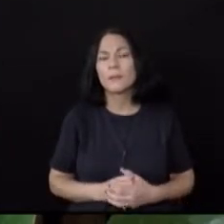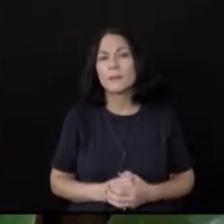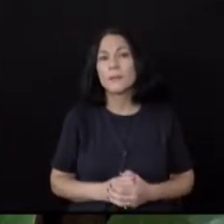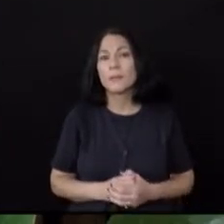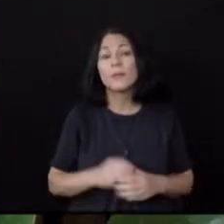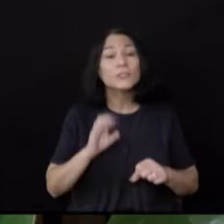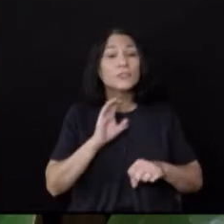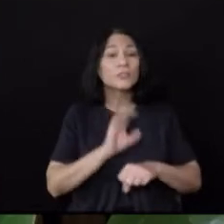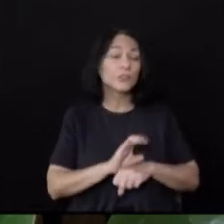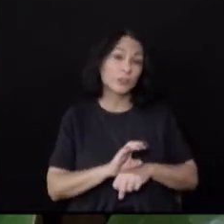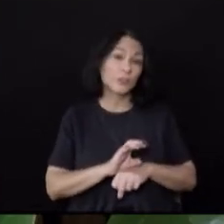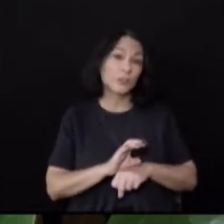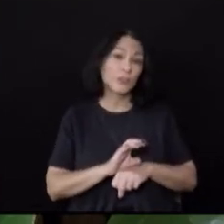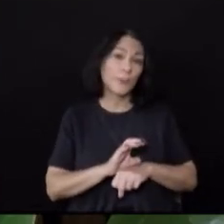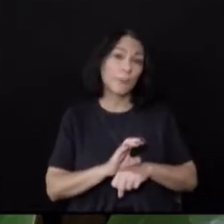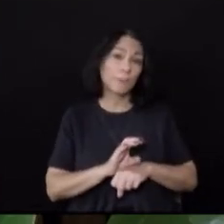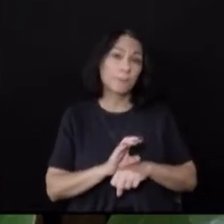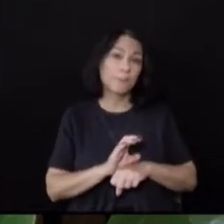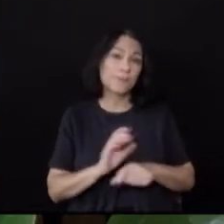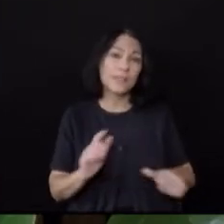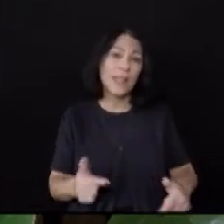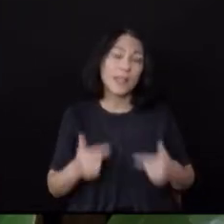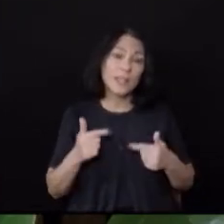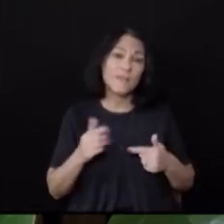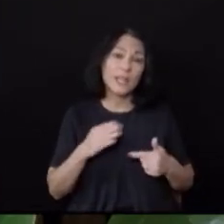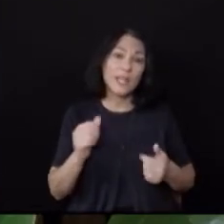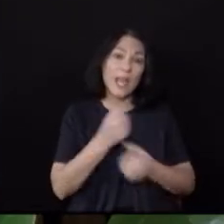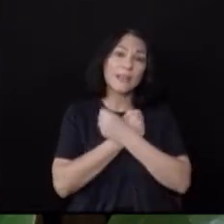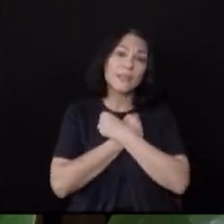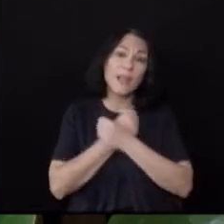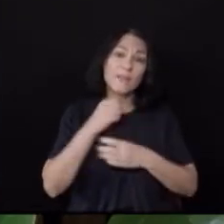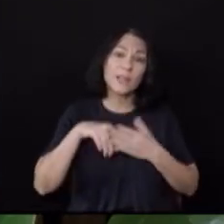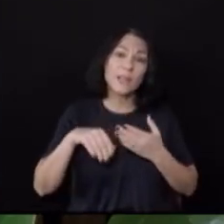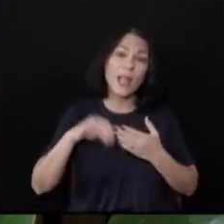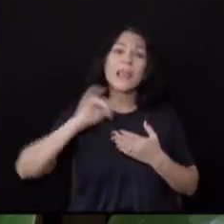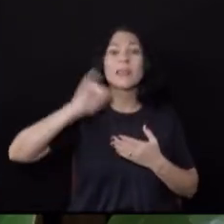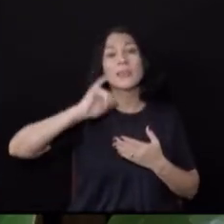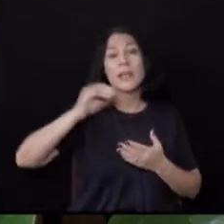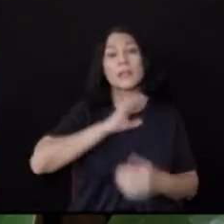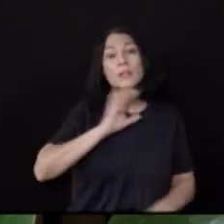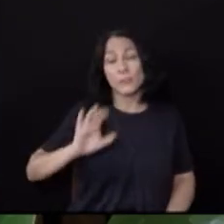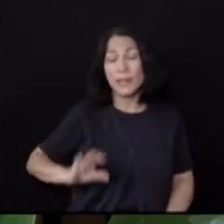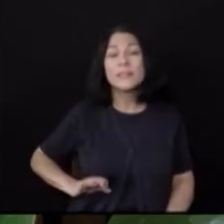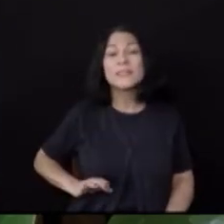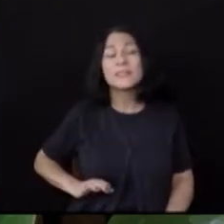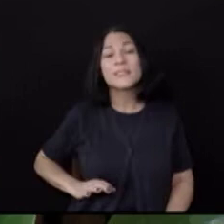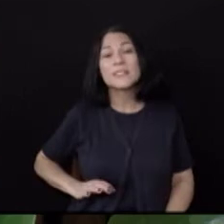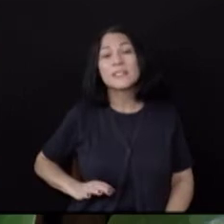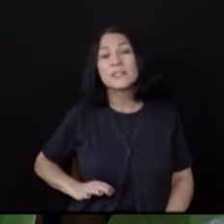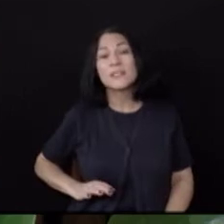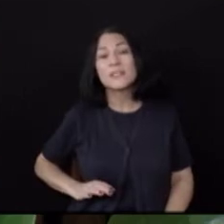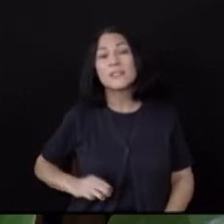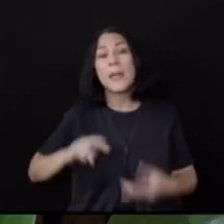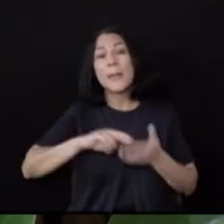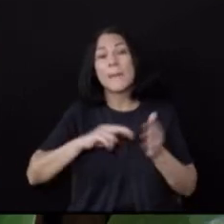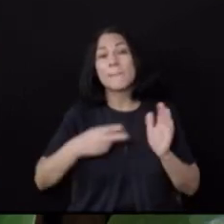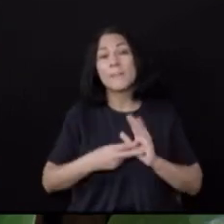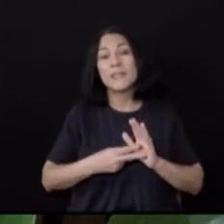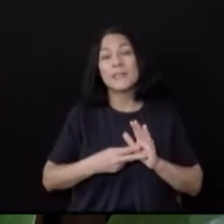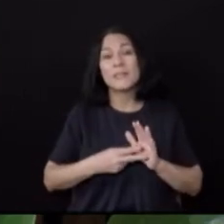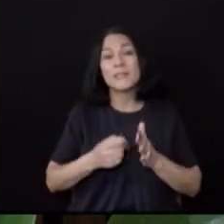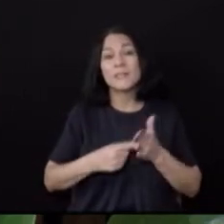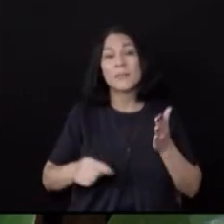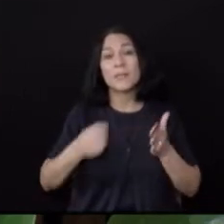Well, church, living and loving in the way of Christ, it means there are times